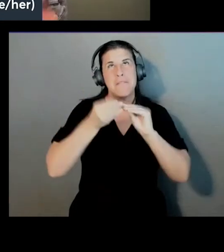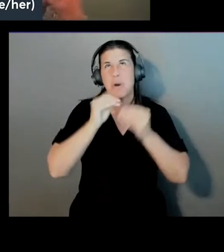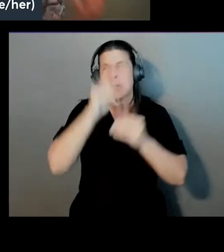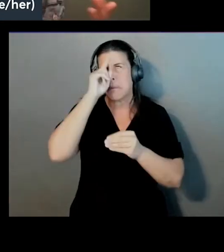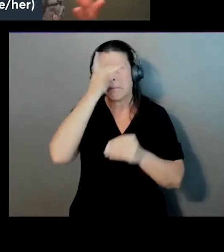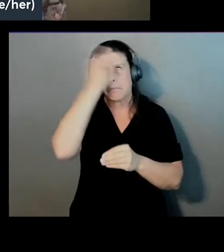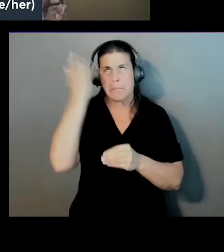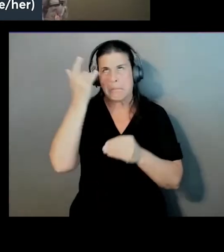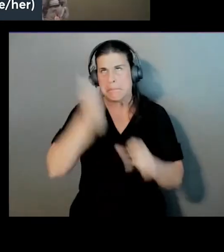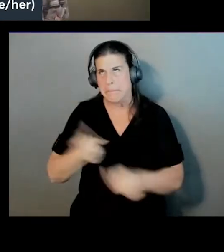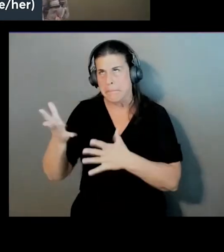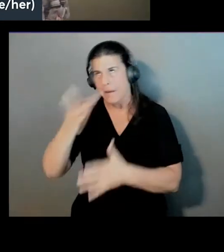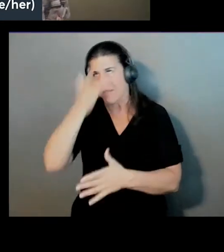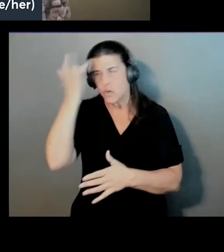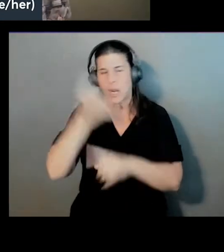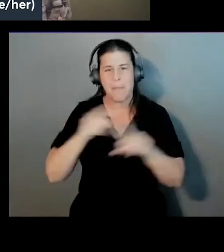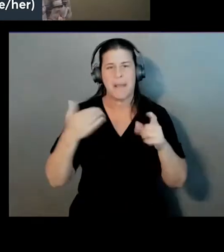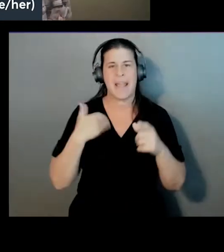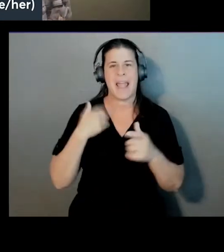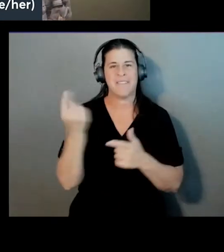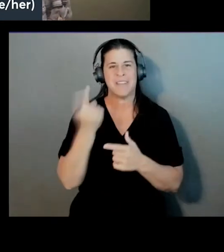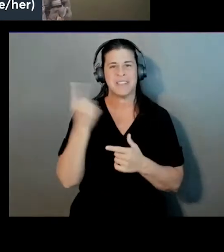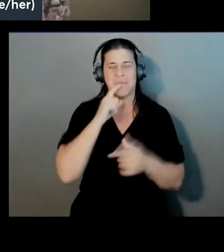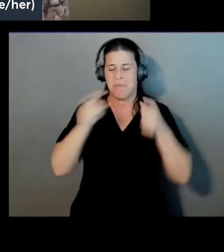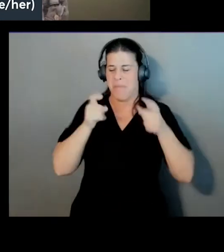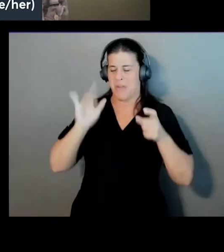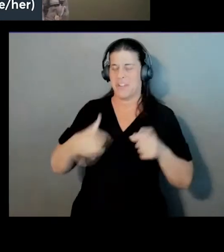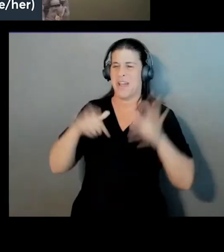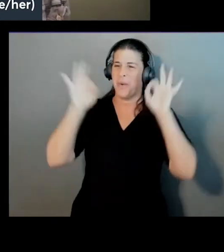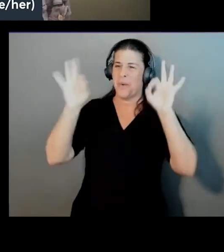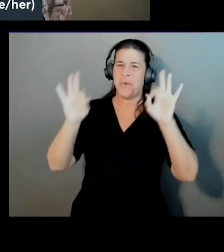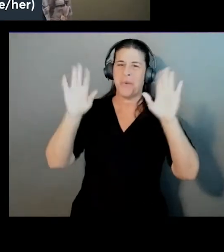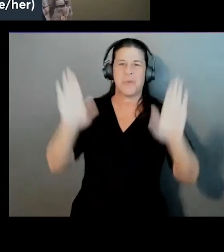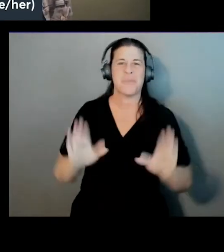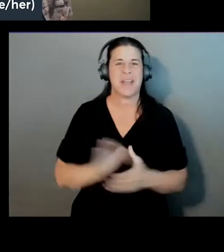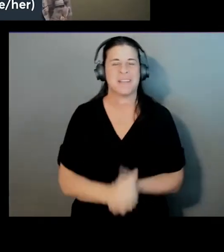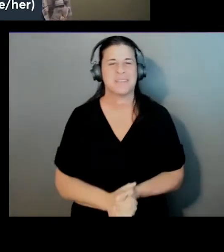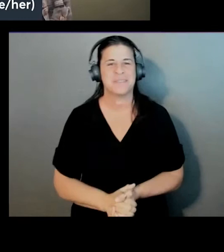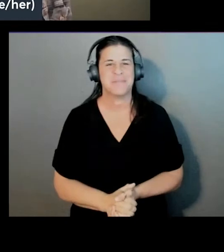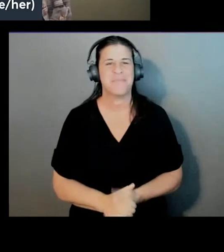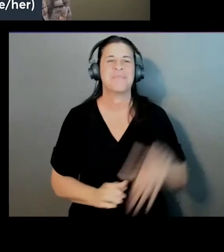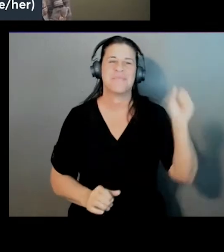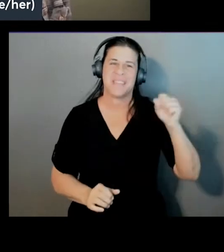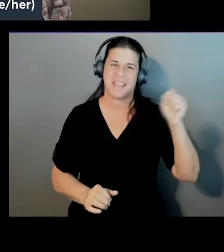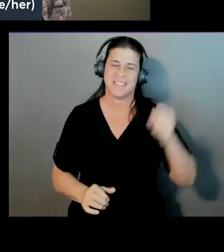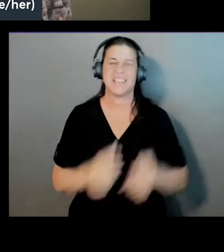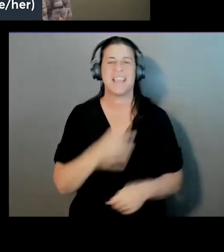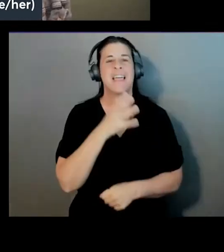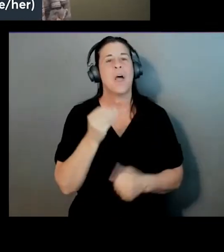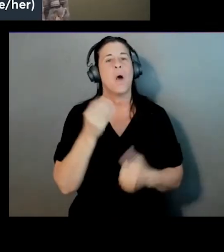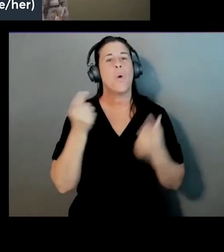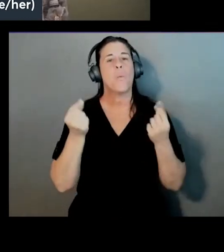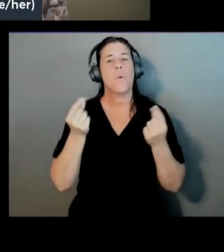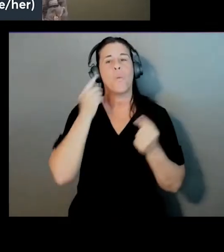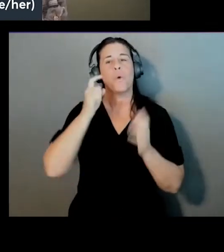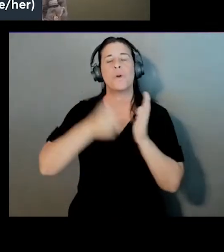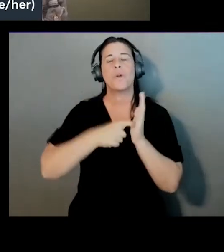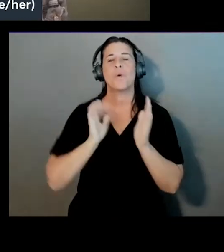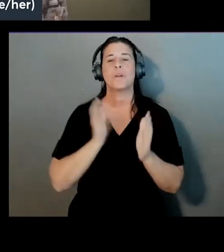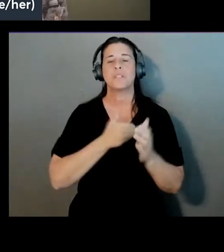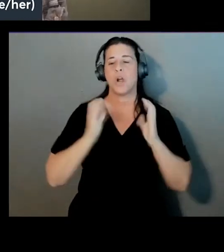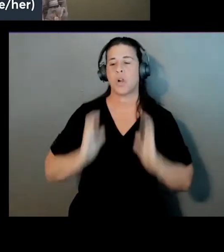So having something to manage that's super important. Yes. And what we are seeing our customers